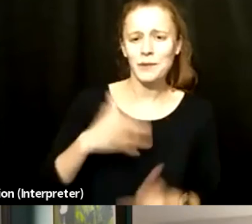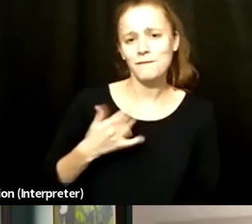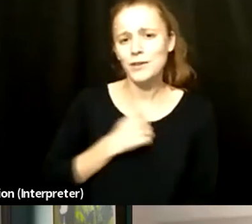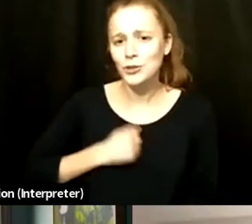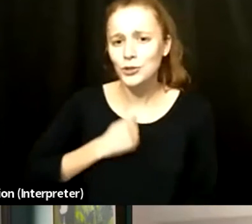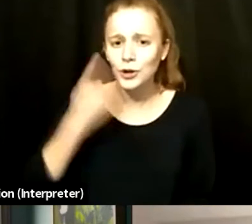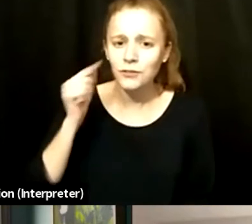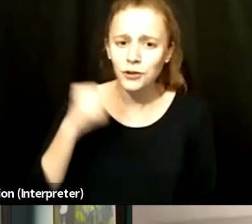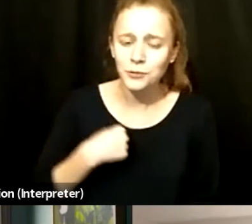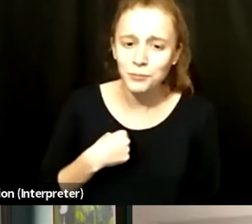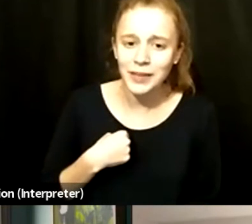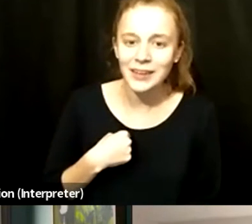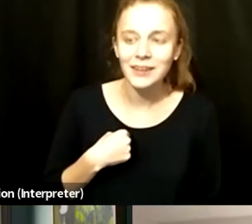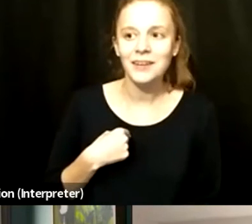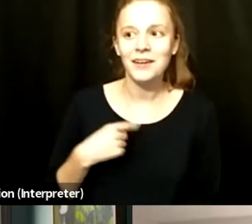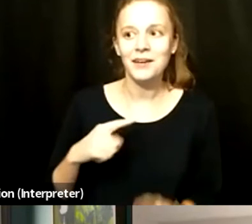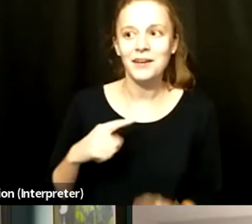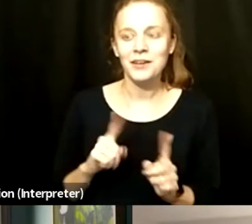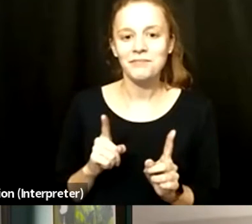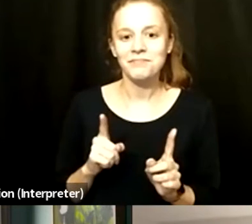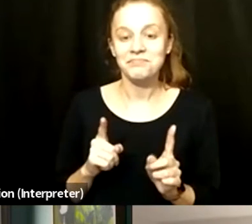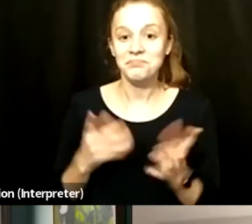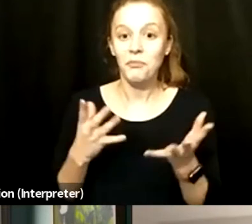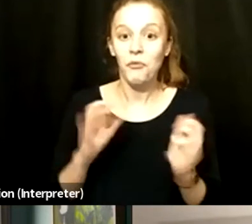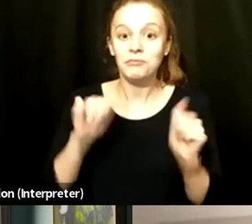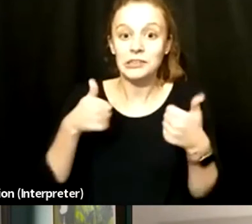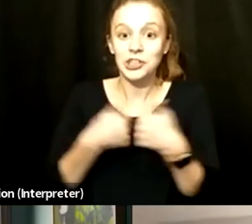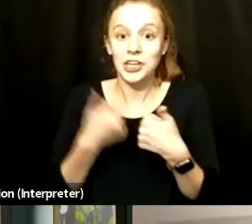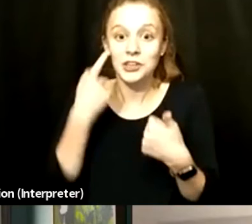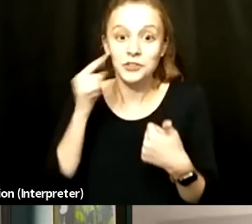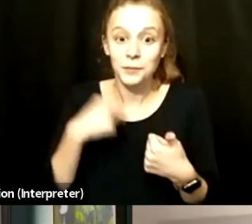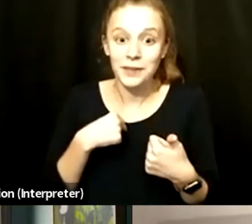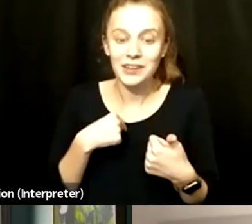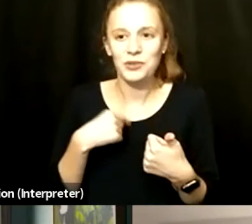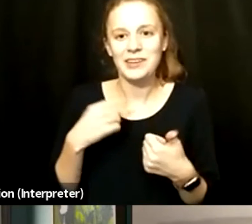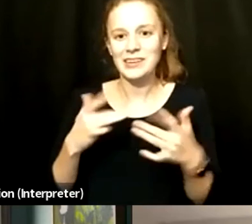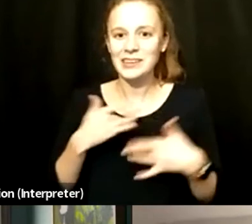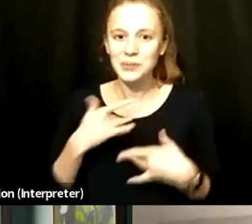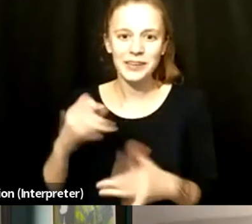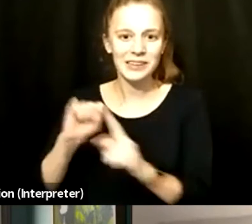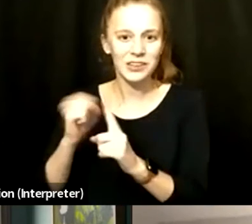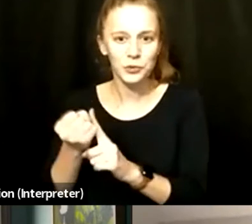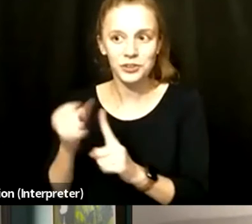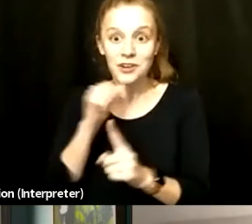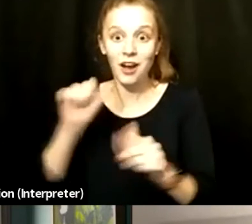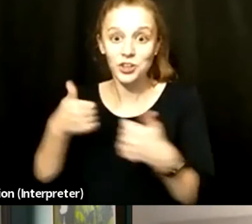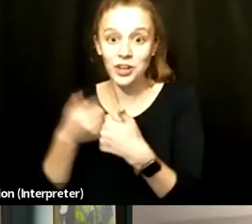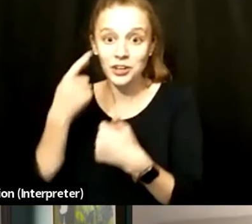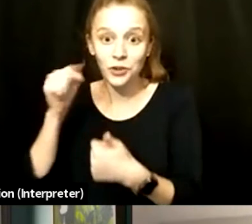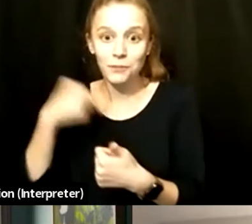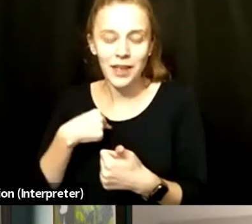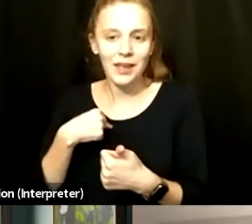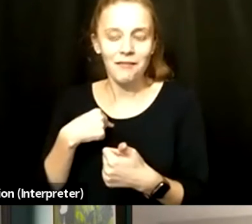any desire to challenge me or make me the best that I can be. So I usually walk away from those situations, for better or for worse, because I don't want